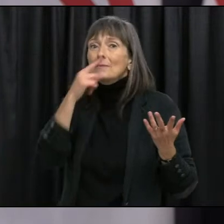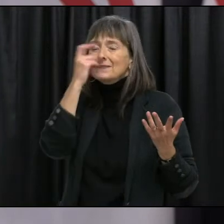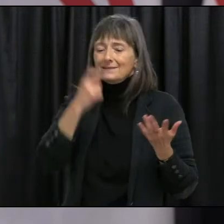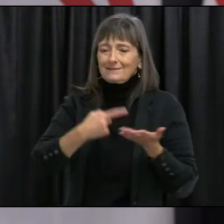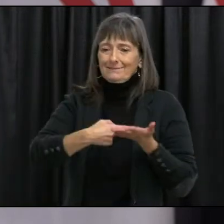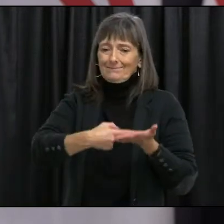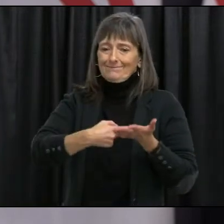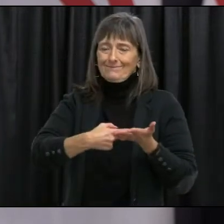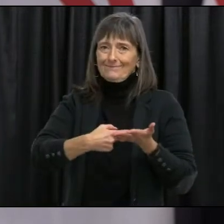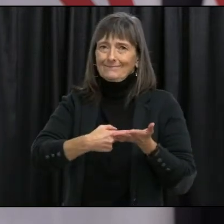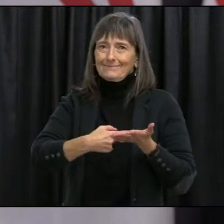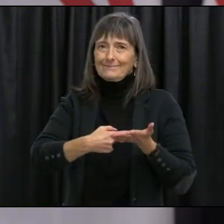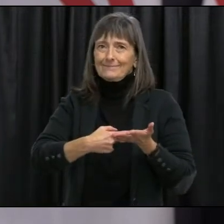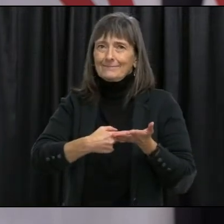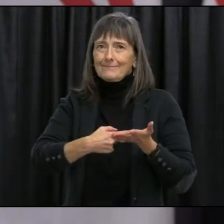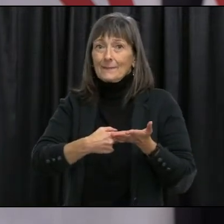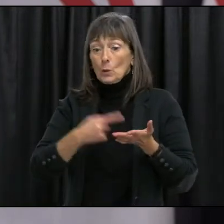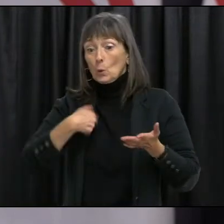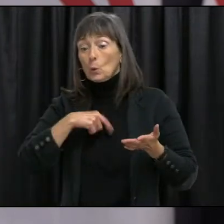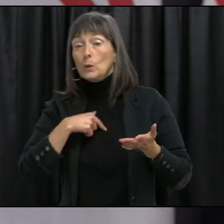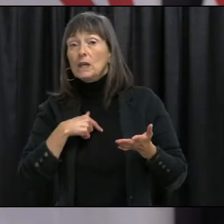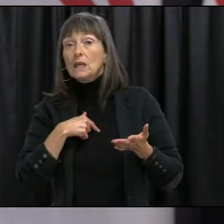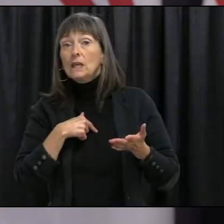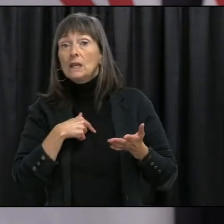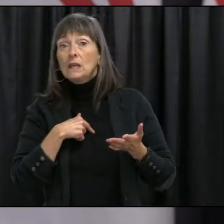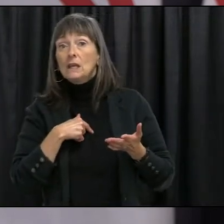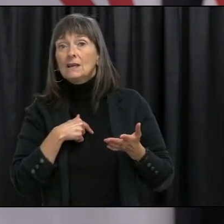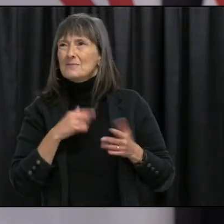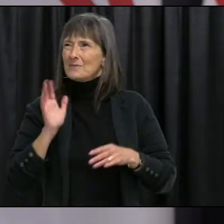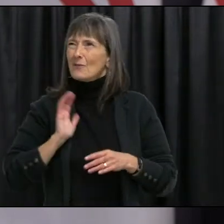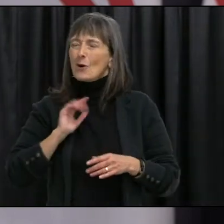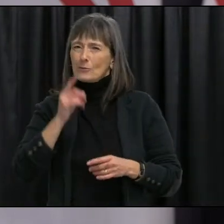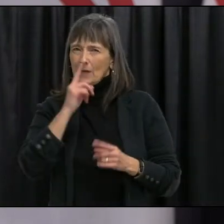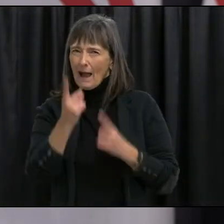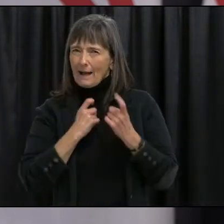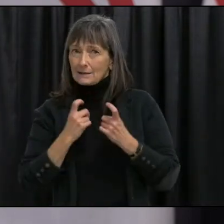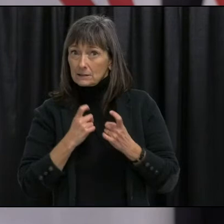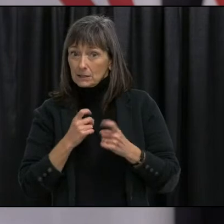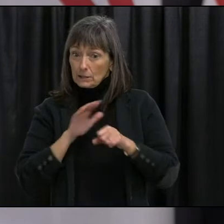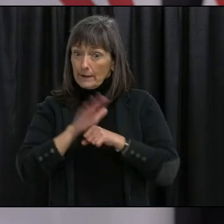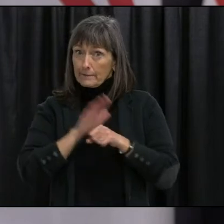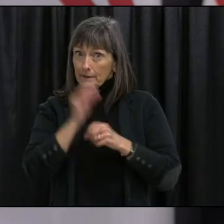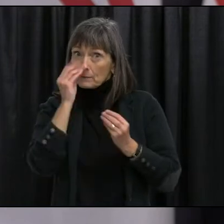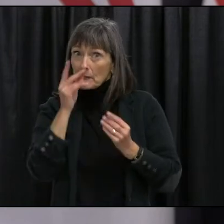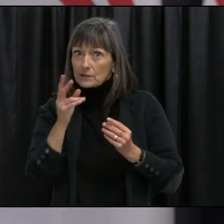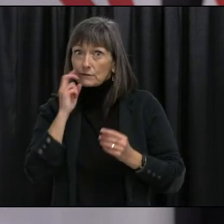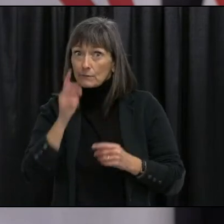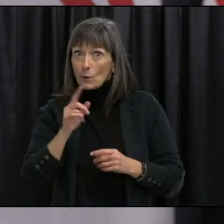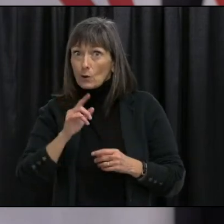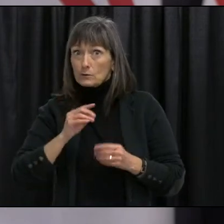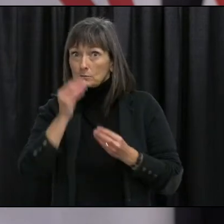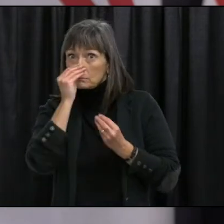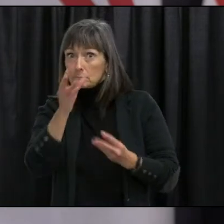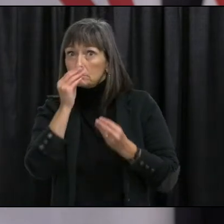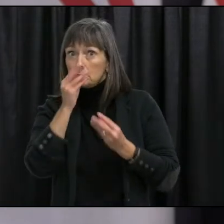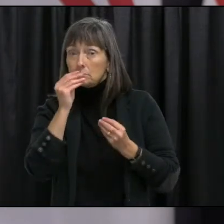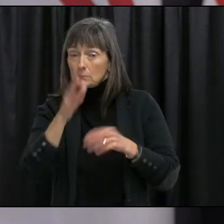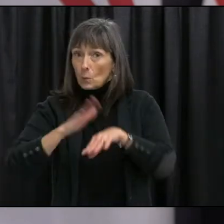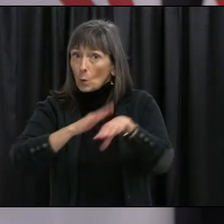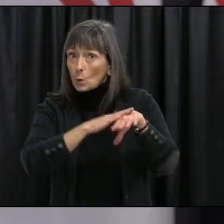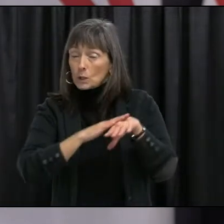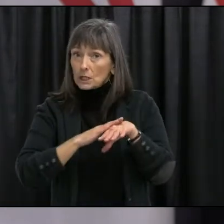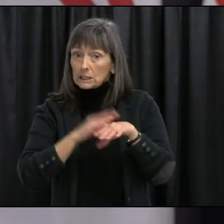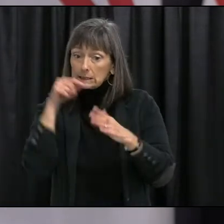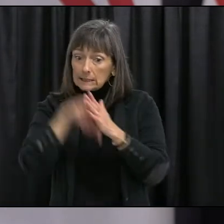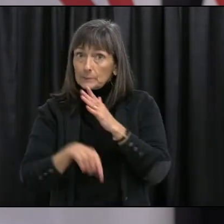or not we were perhaps providing enough information for travelers. And I'd like to reassure them that, once again, in many aspects